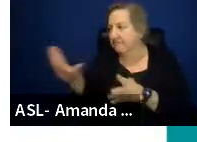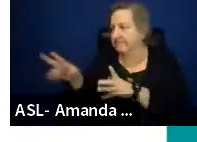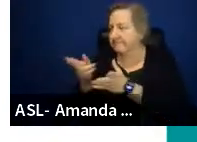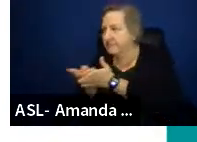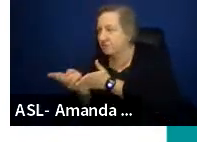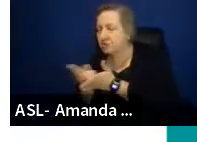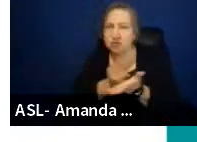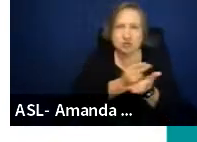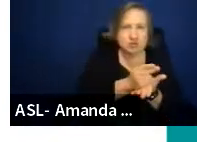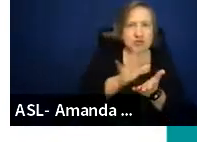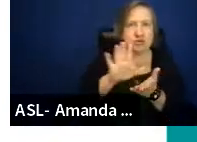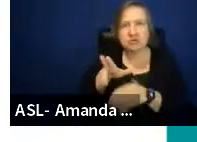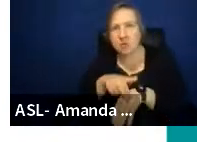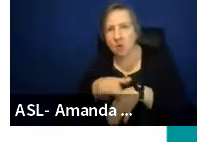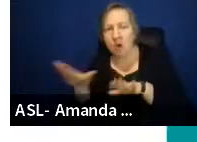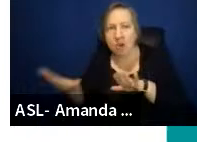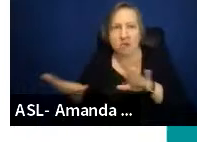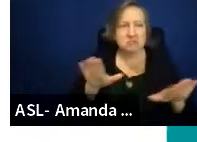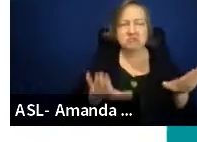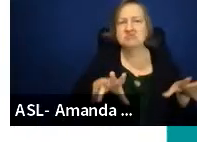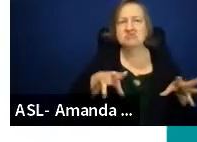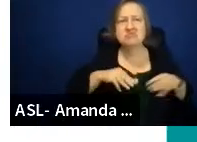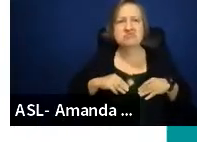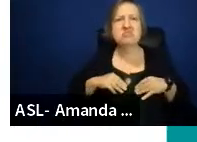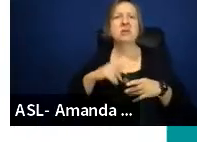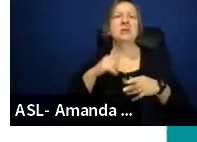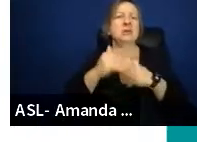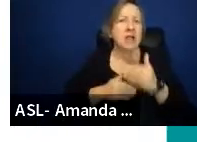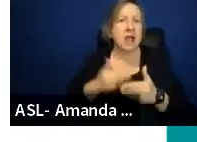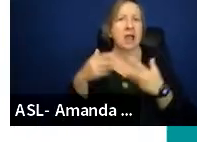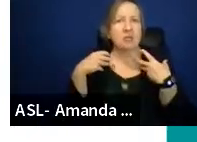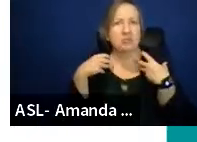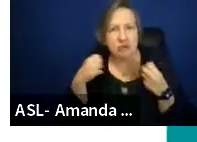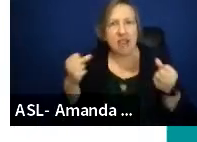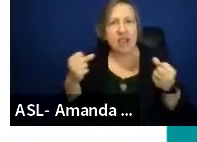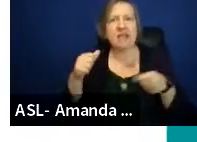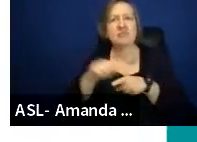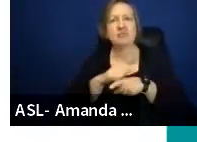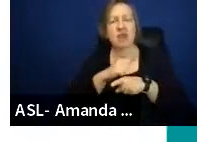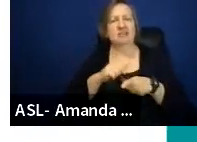and examining racially biased systems and processes, and always look for learning.